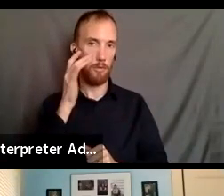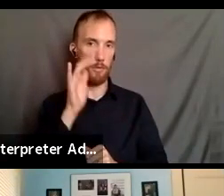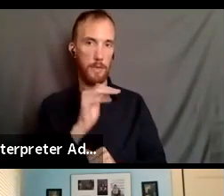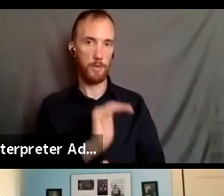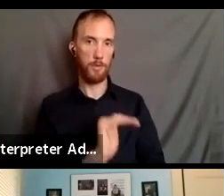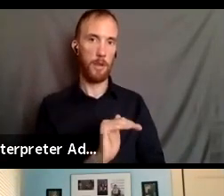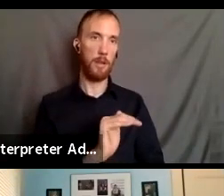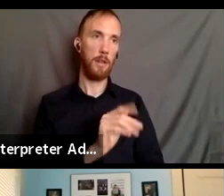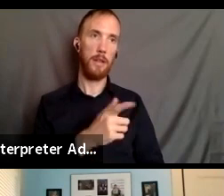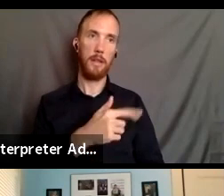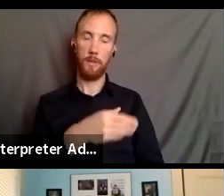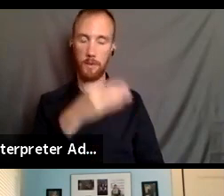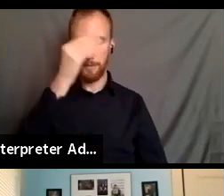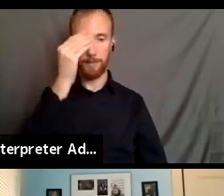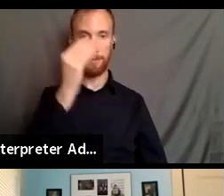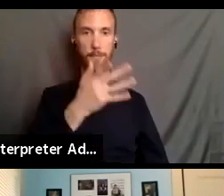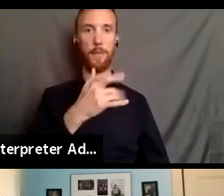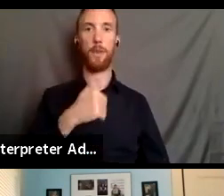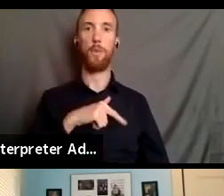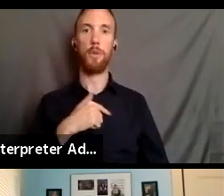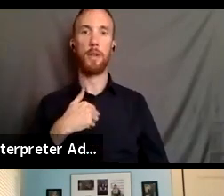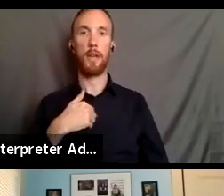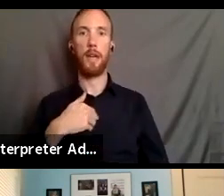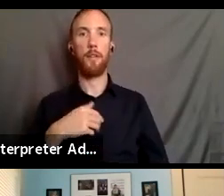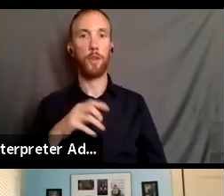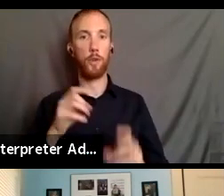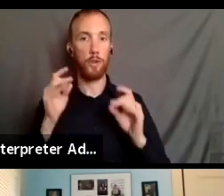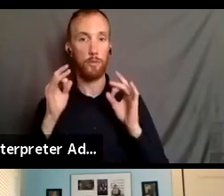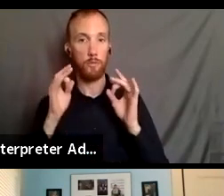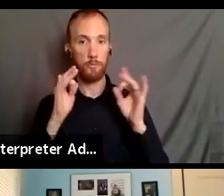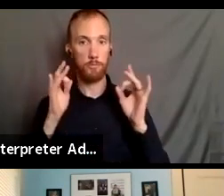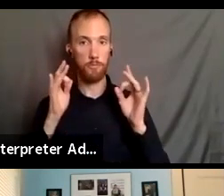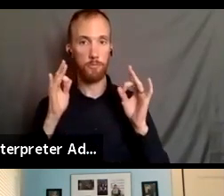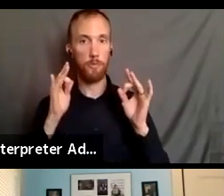crisis support plan and an scl plan in place